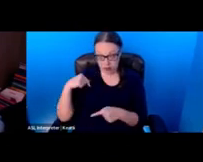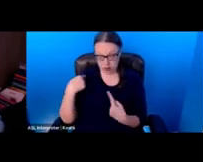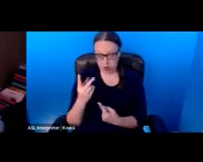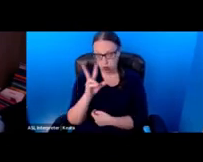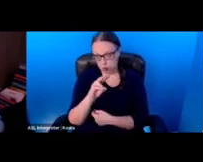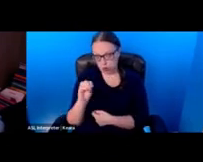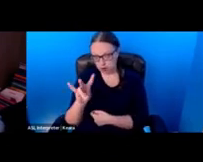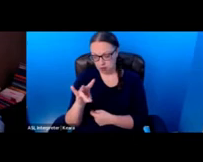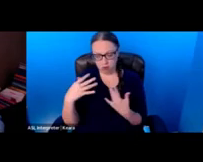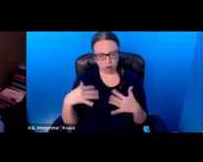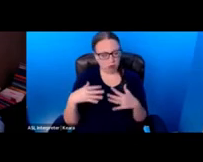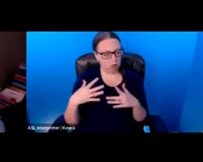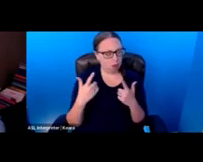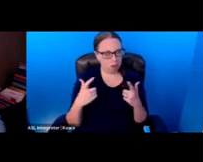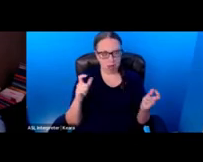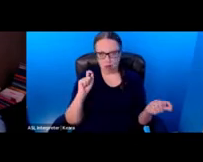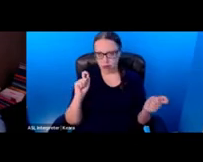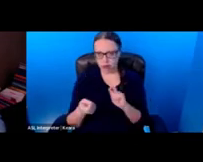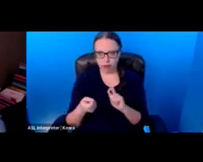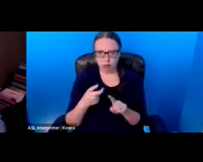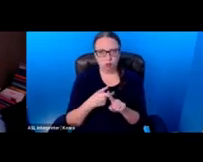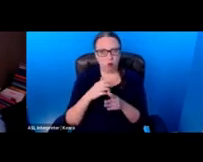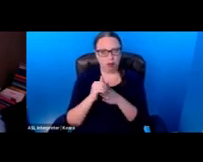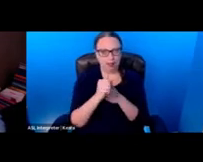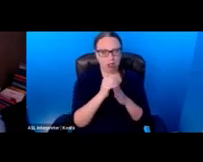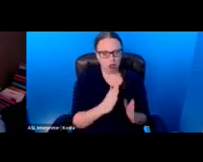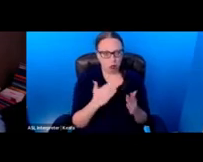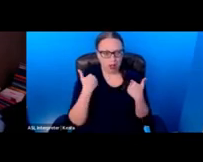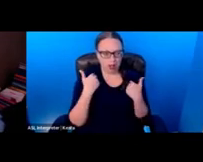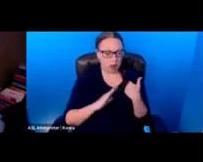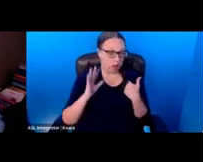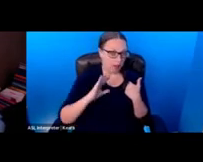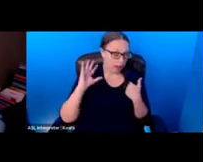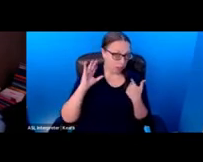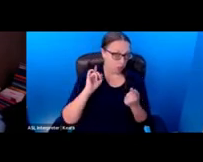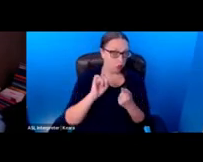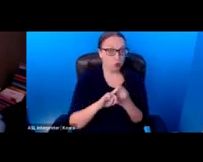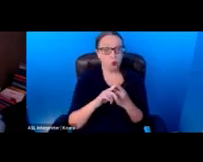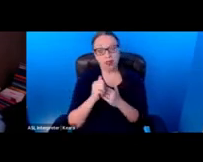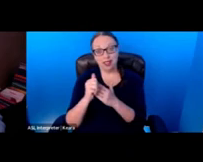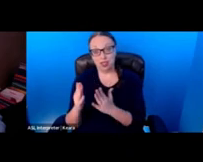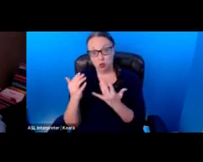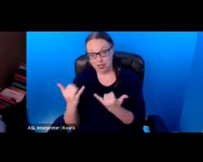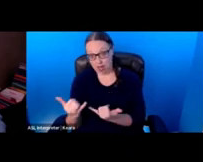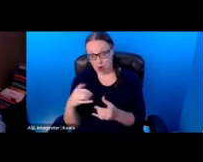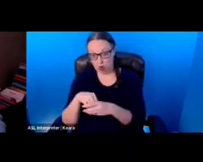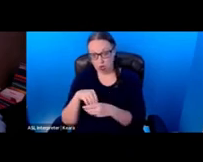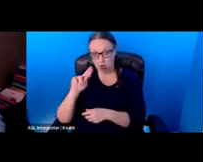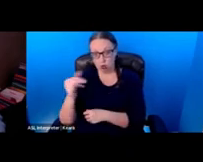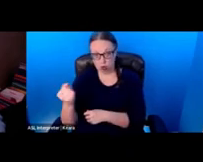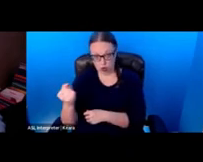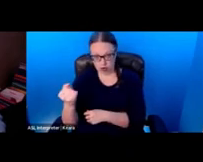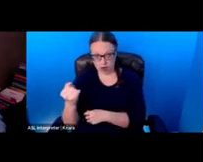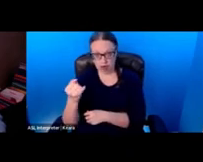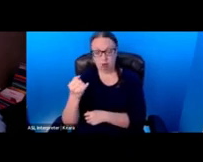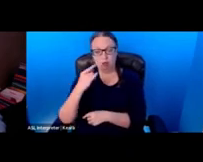a tremendous shift from the leadership that we had back then to the leadership that we have now in New Jersey around